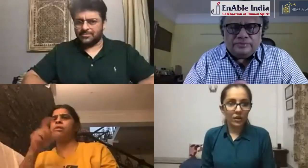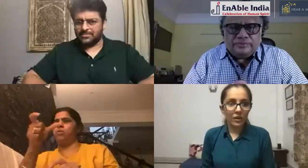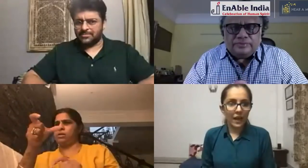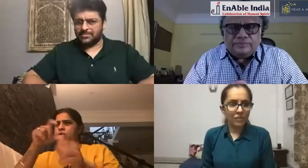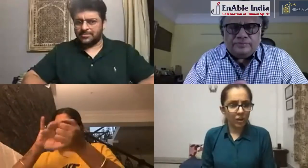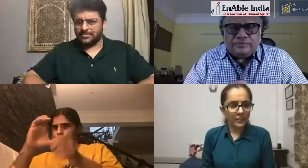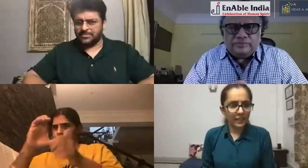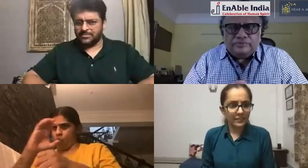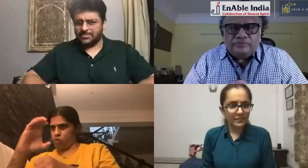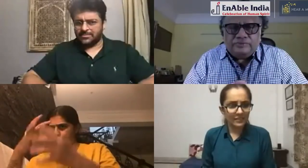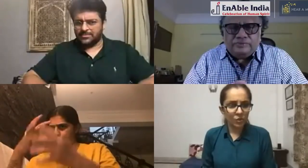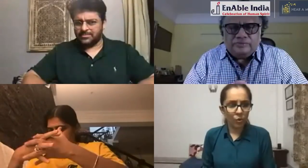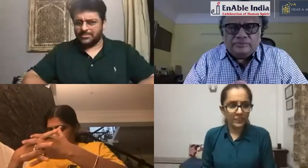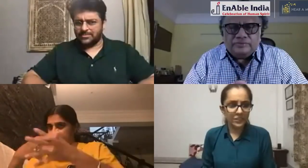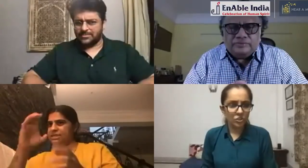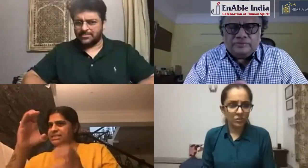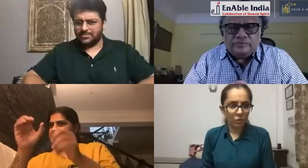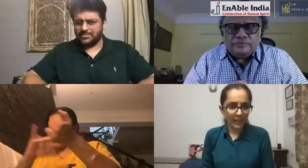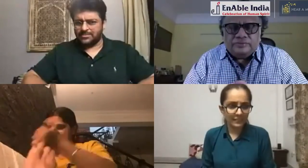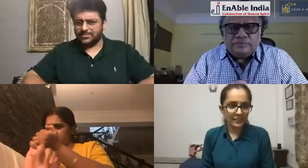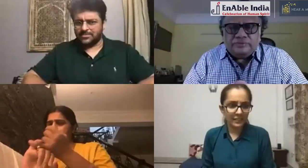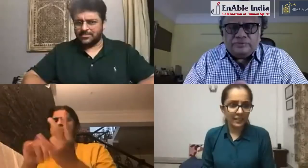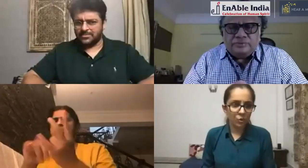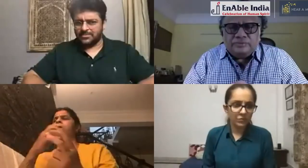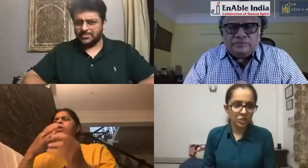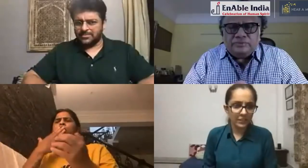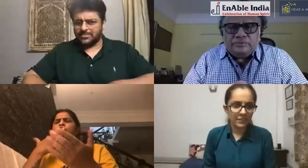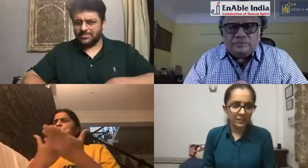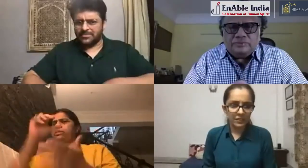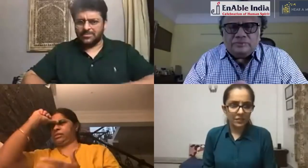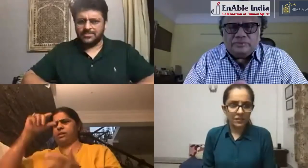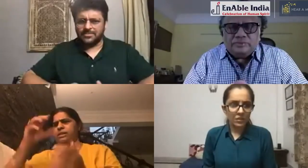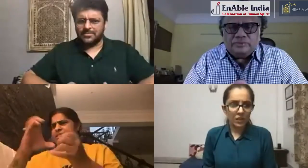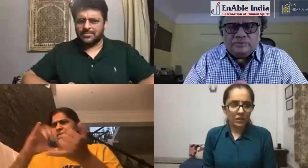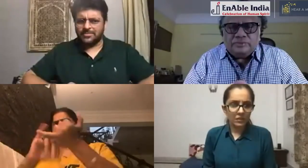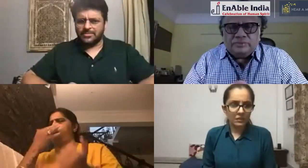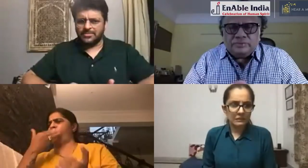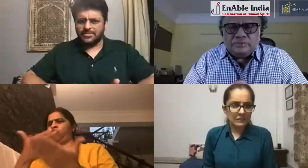So I've heard that the Covaxin and